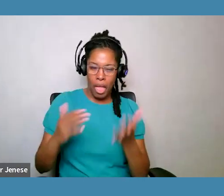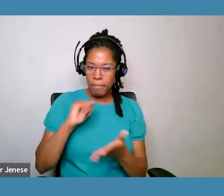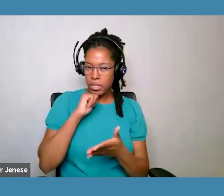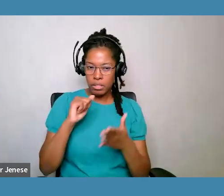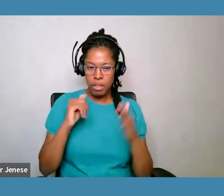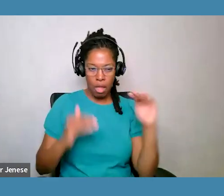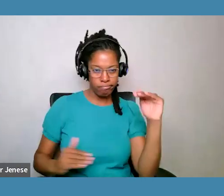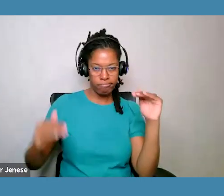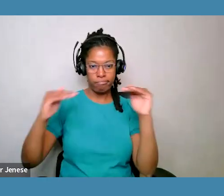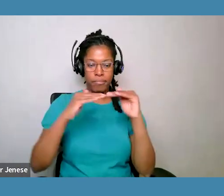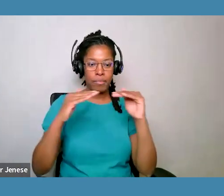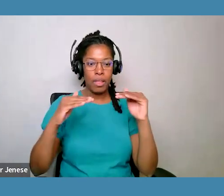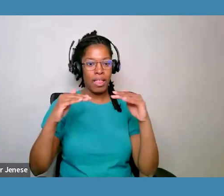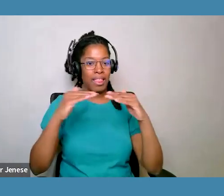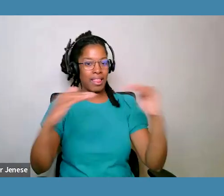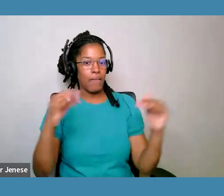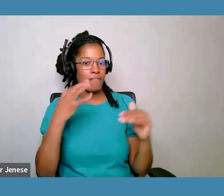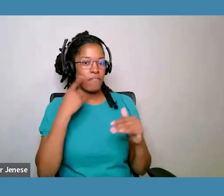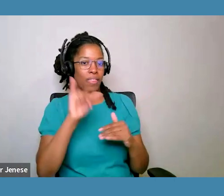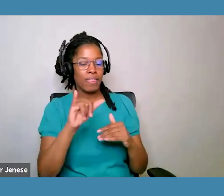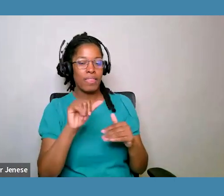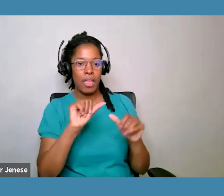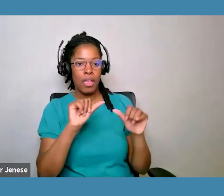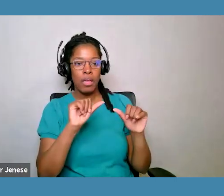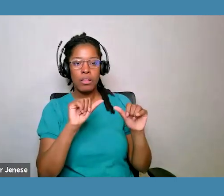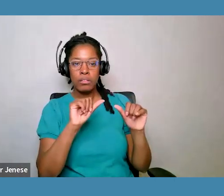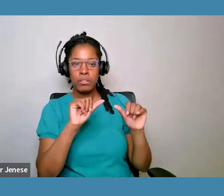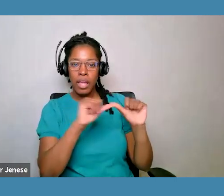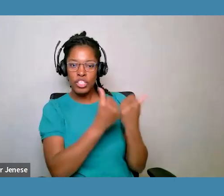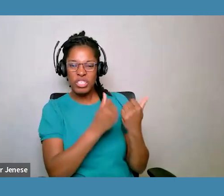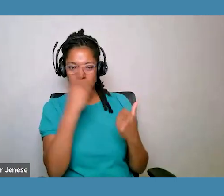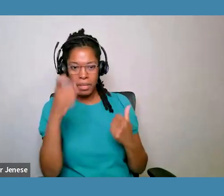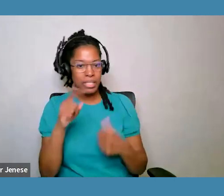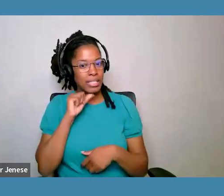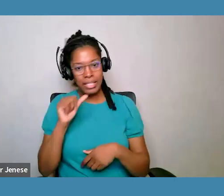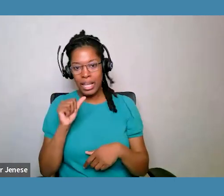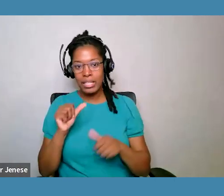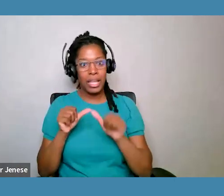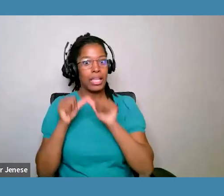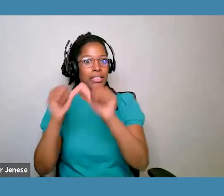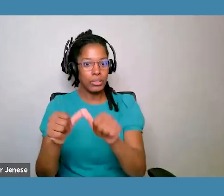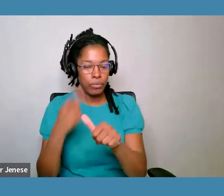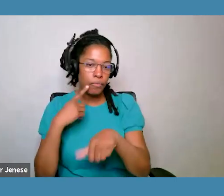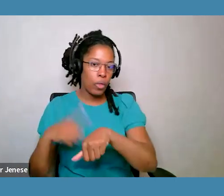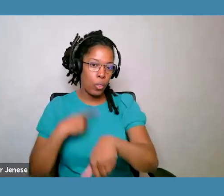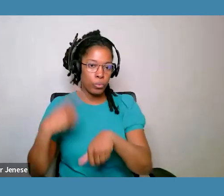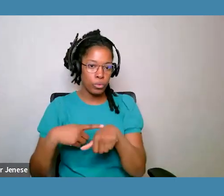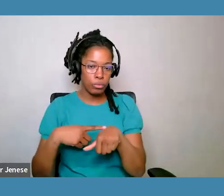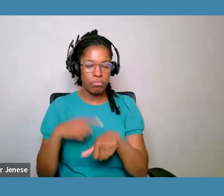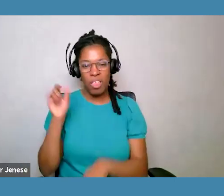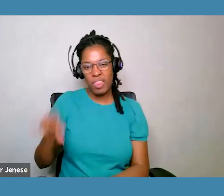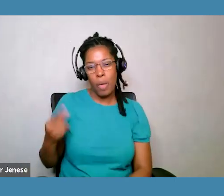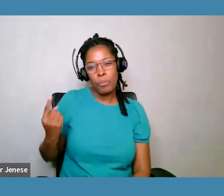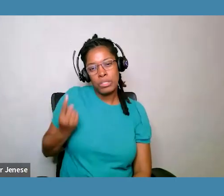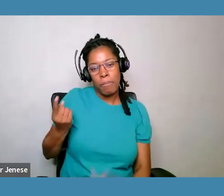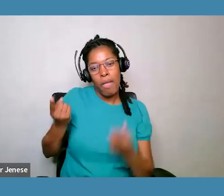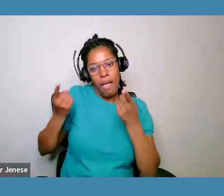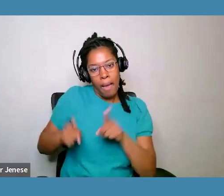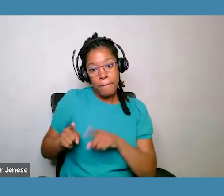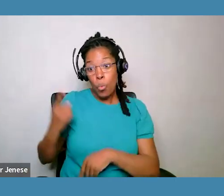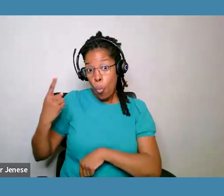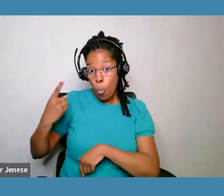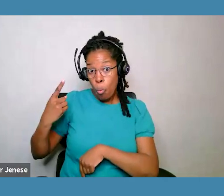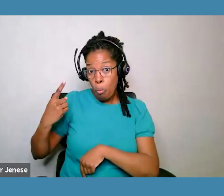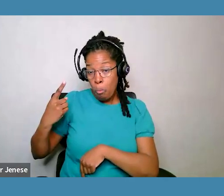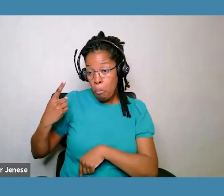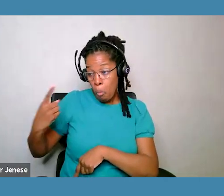for the agency, because that did not last an extended duration. That was something that happened at one point